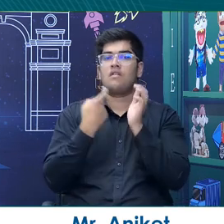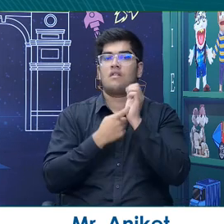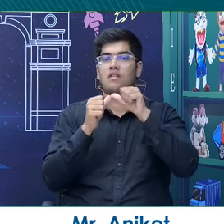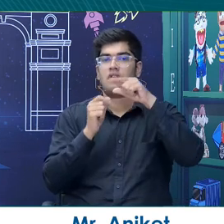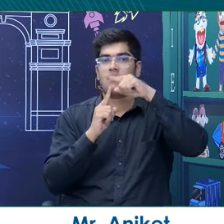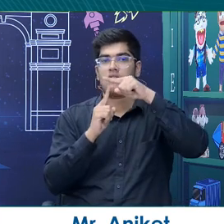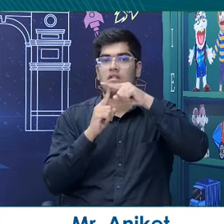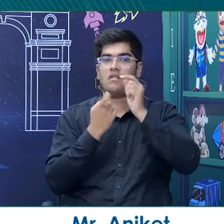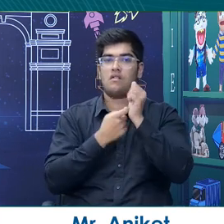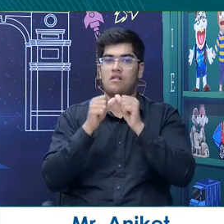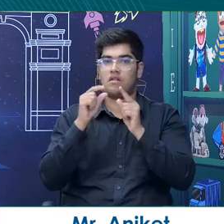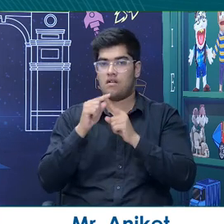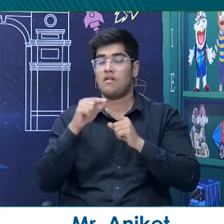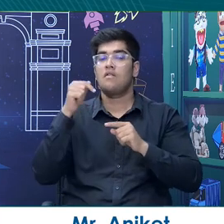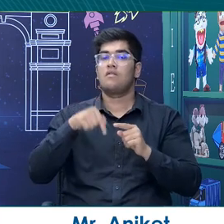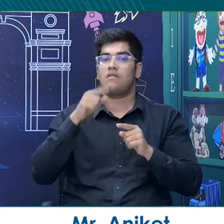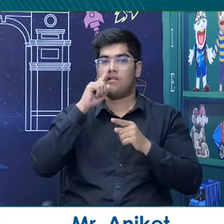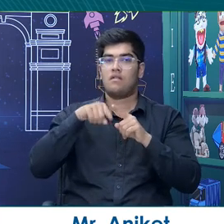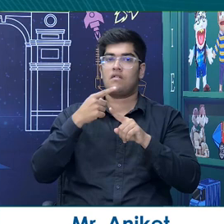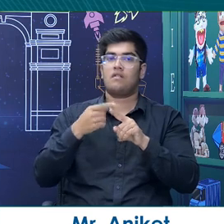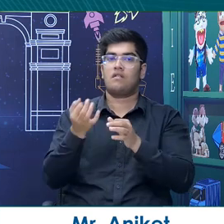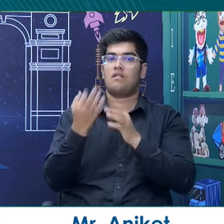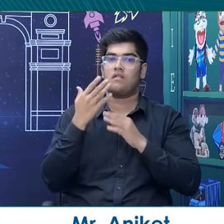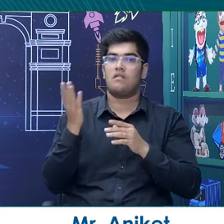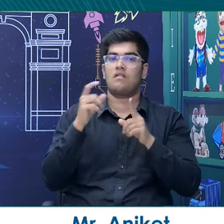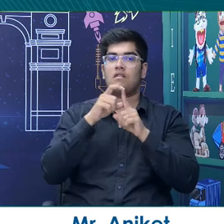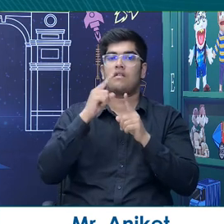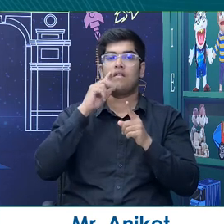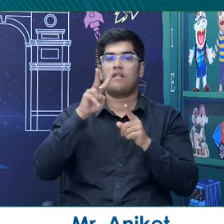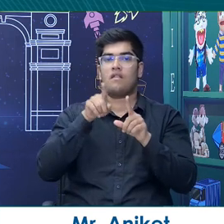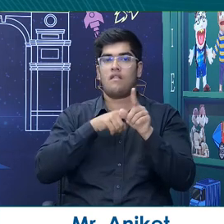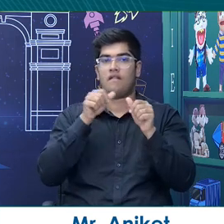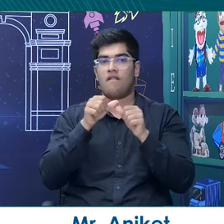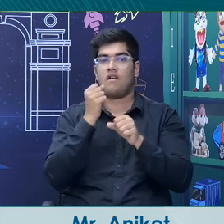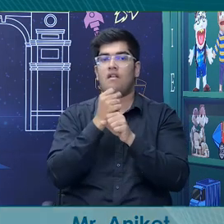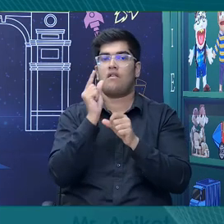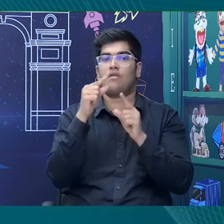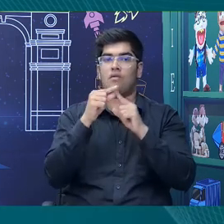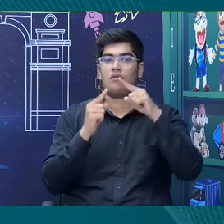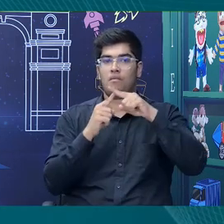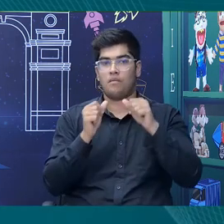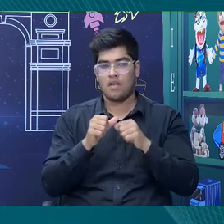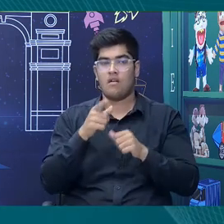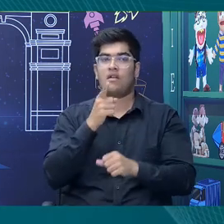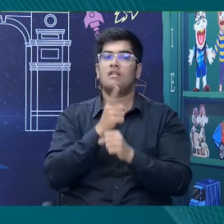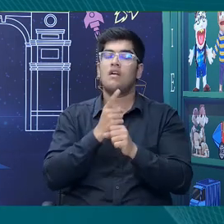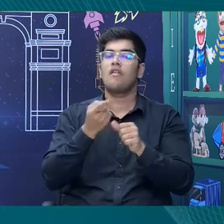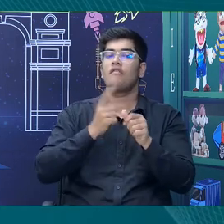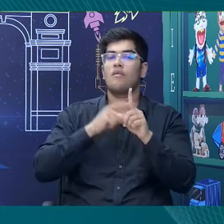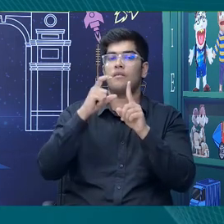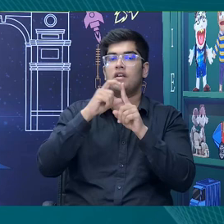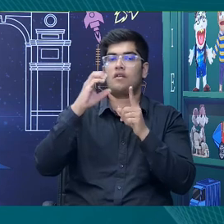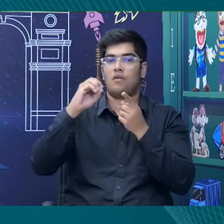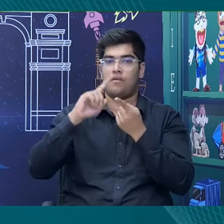us our expert Divya Gupta, mentor teacher, Directorate of Education, Delhi. Welcome,